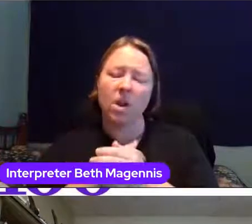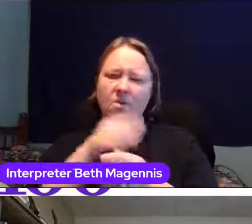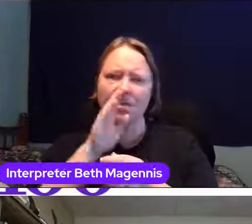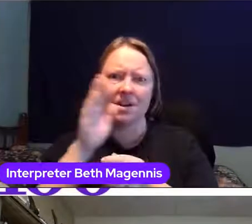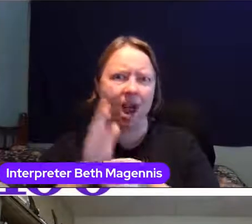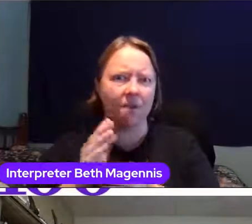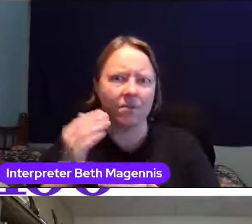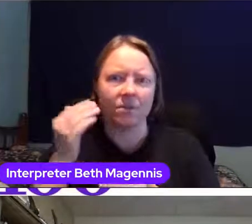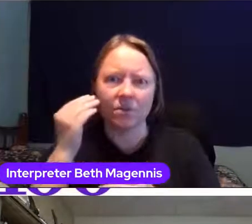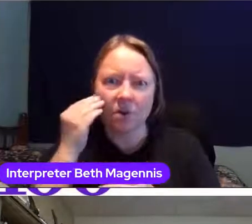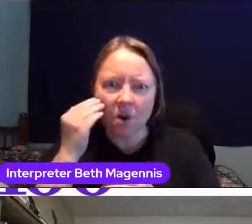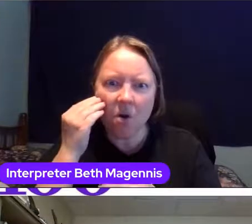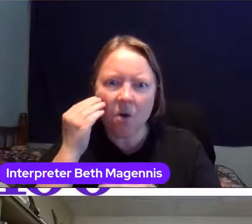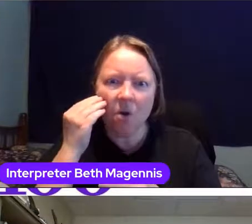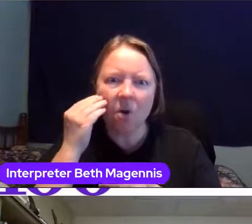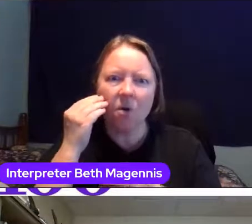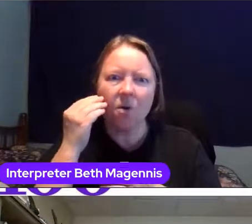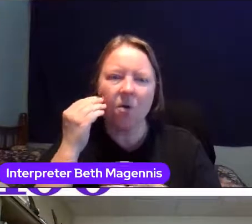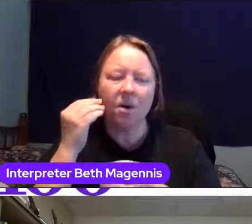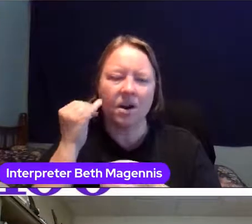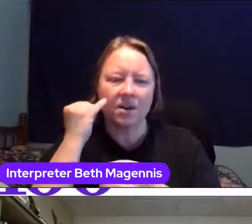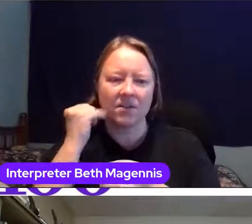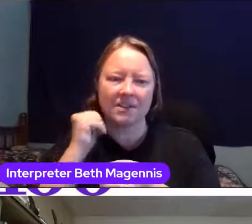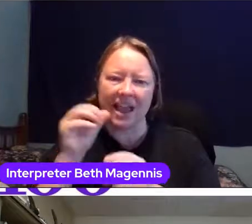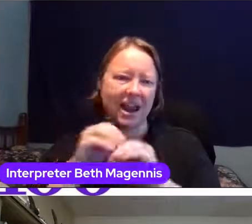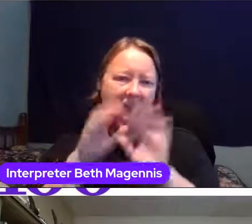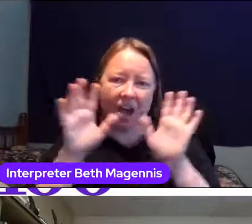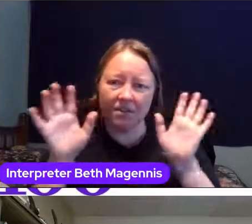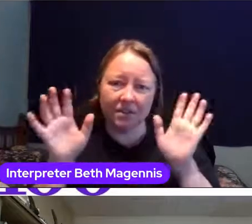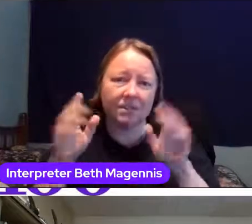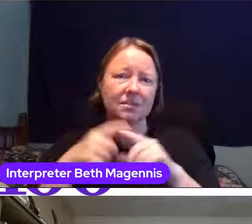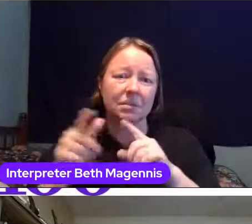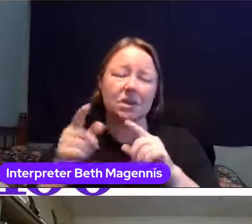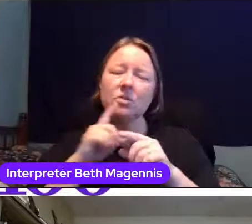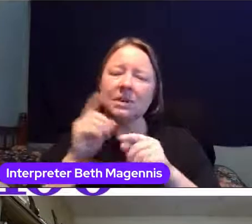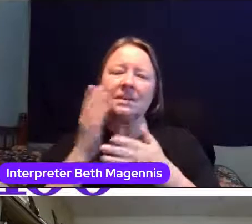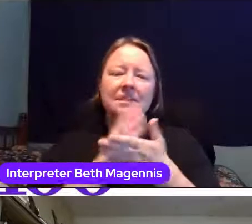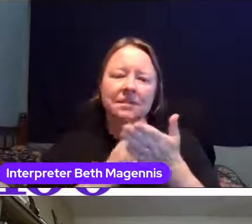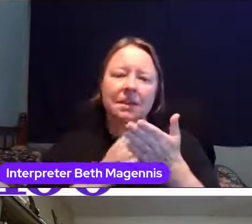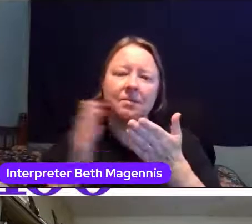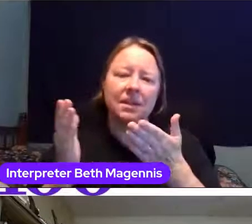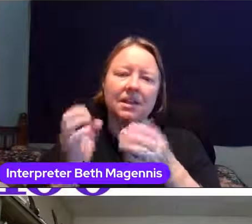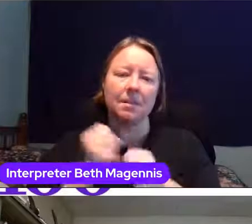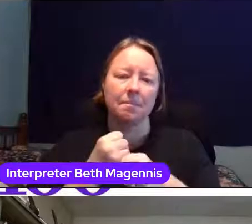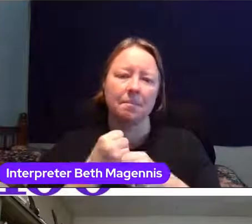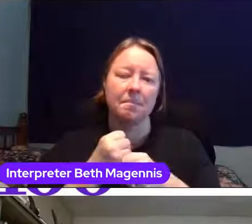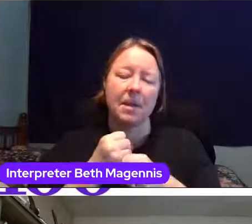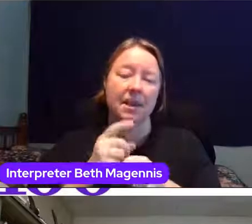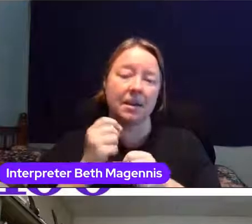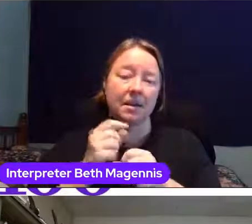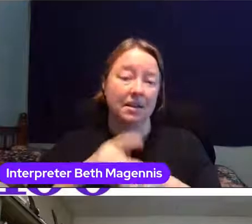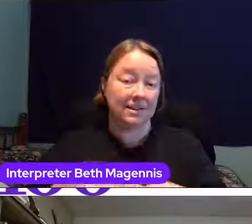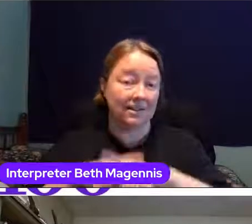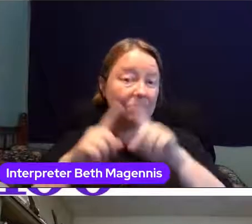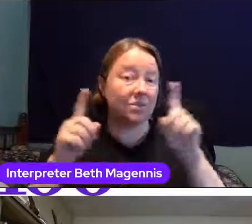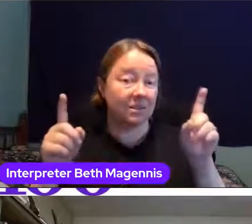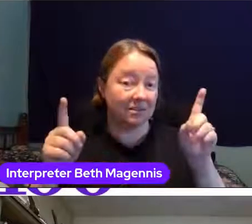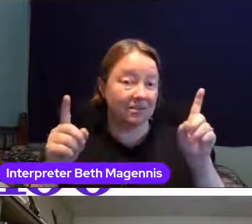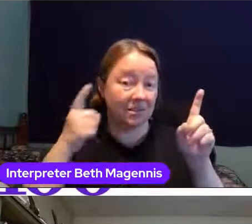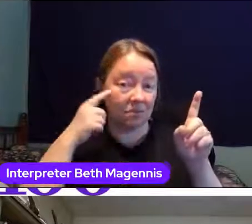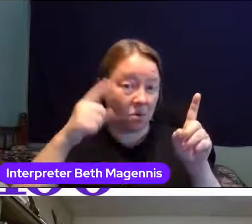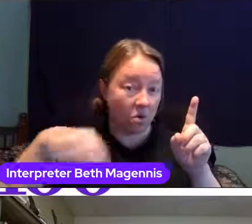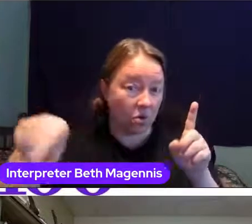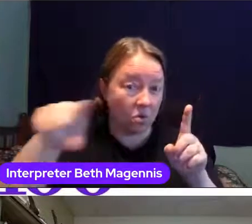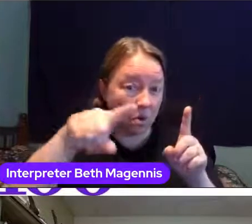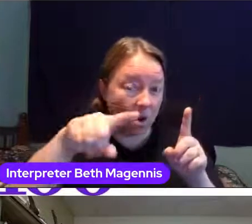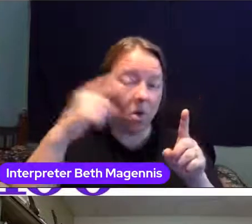known, if it's not such a black and white, like, okay, but it's something that would make a huge difference to you all. The only way of us